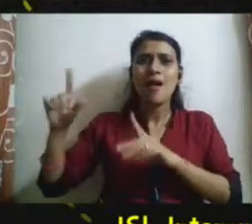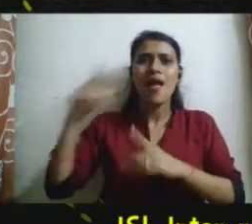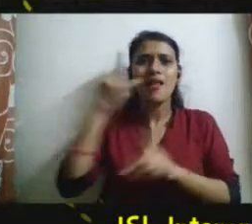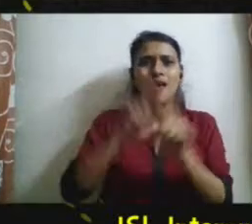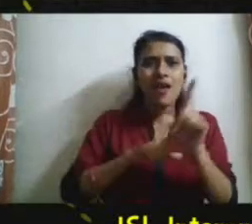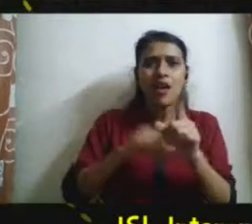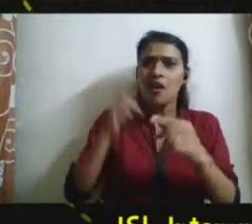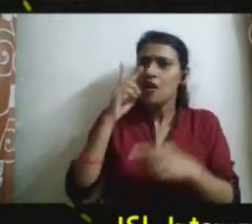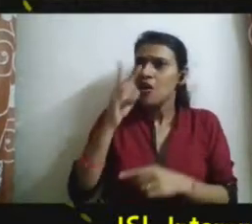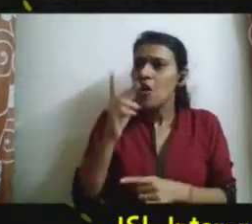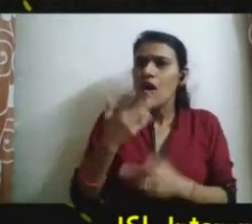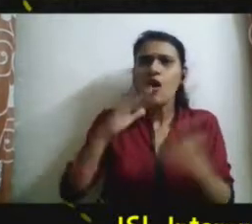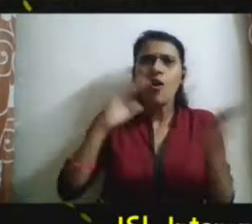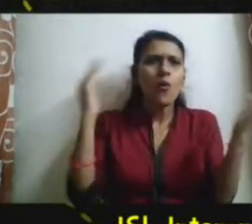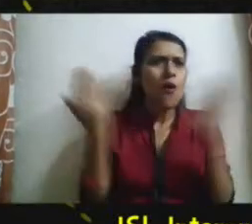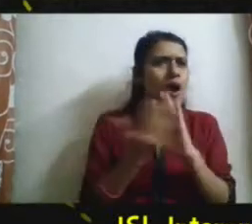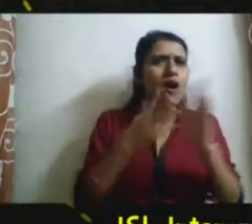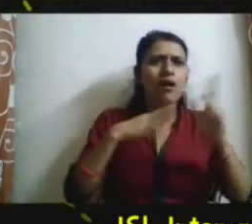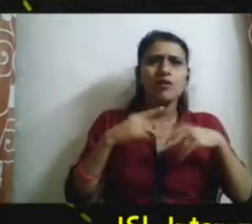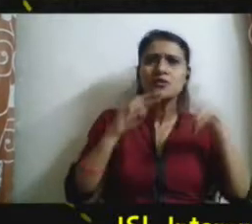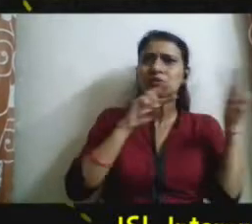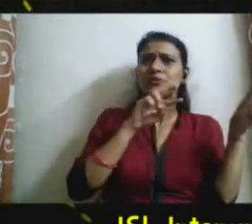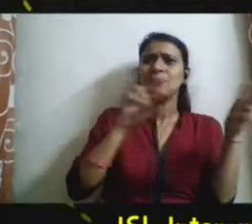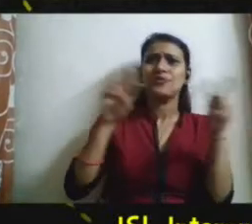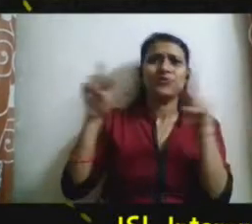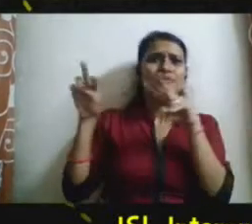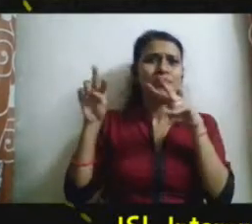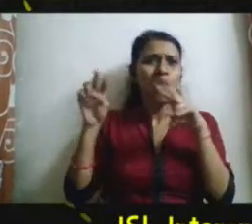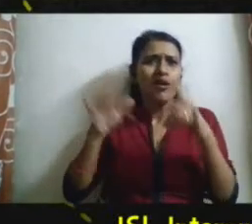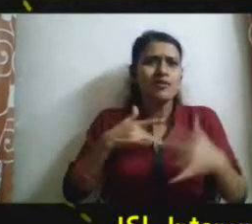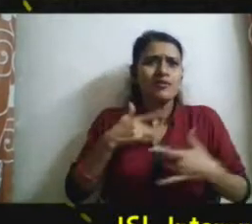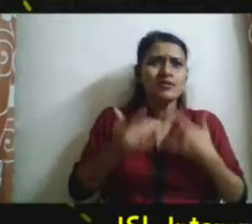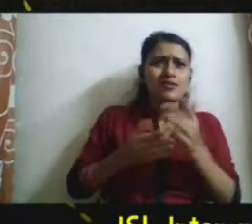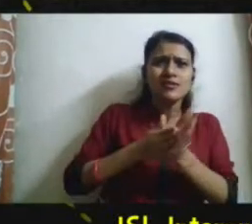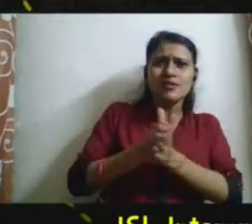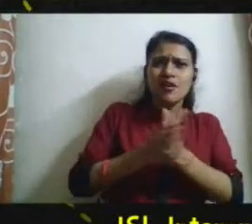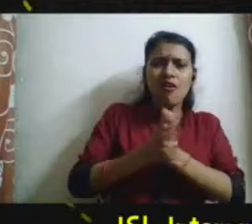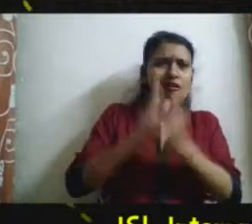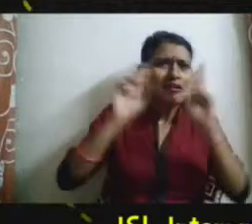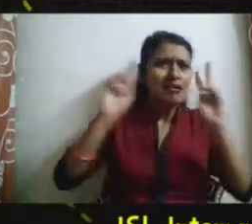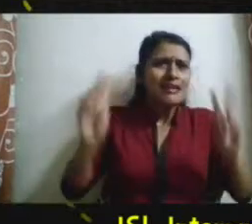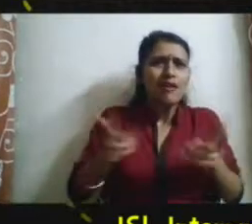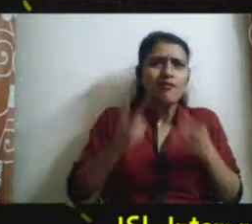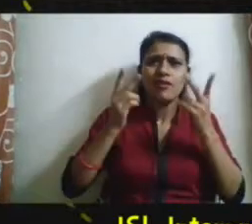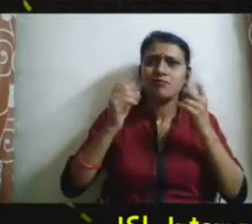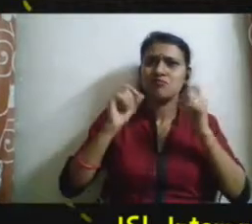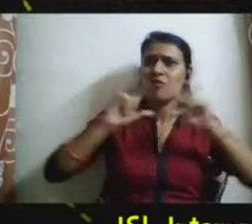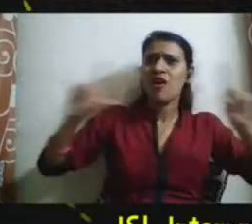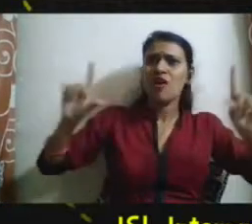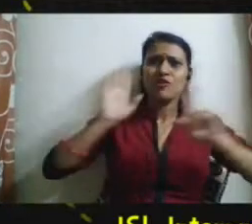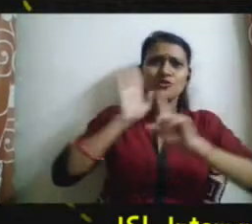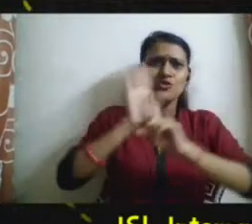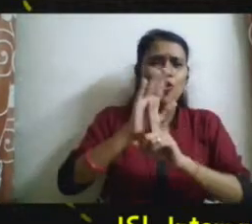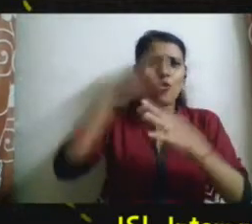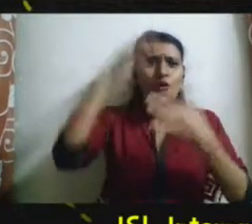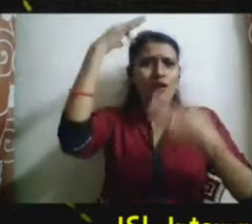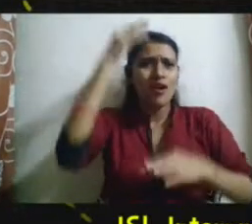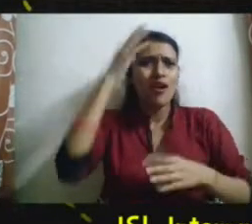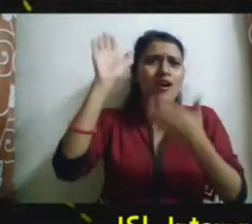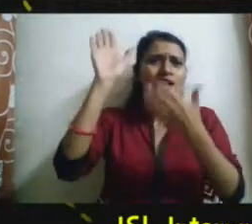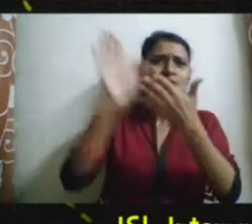world. There was this complete fascinating discovery of different kinds of music, dance, arts for